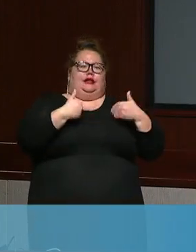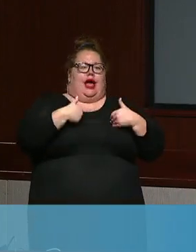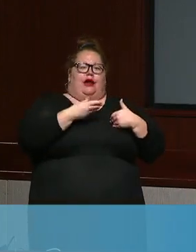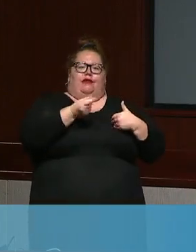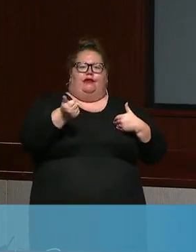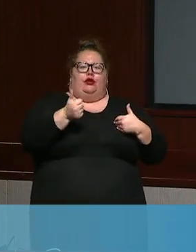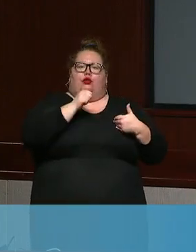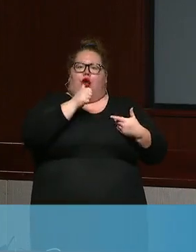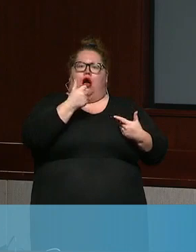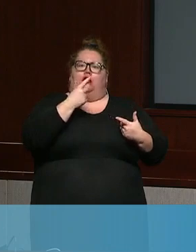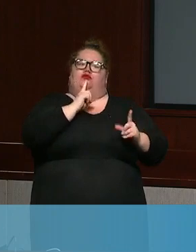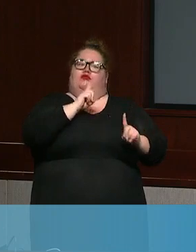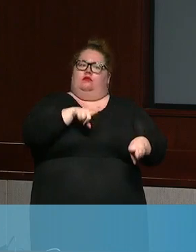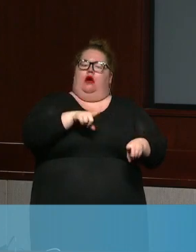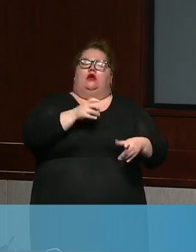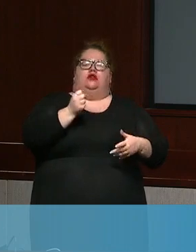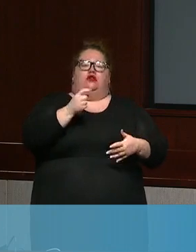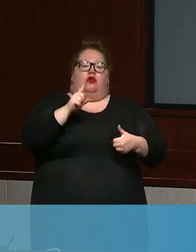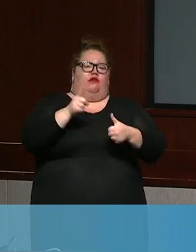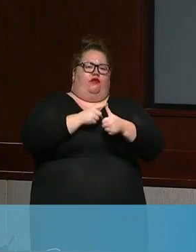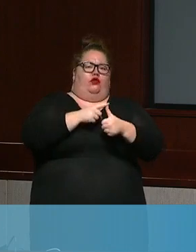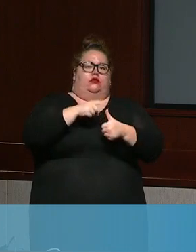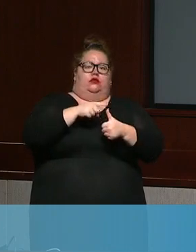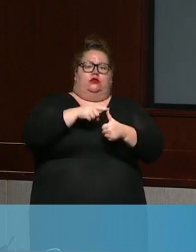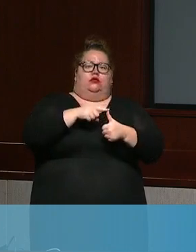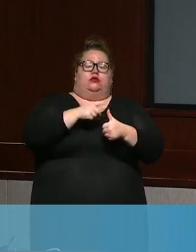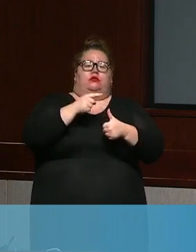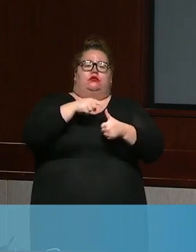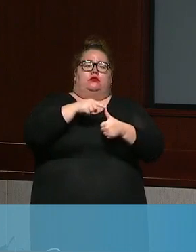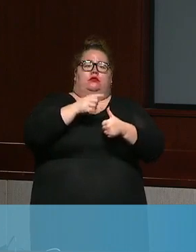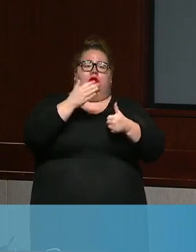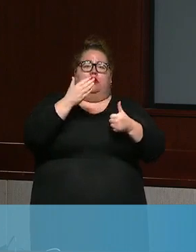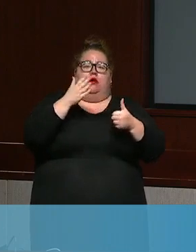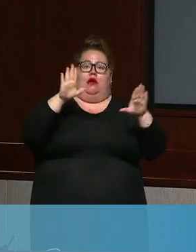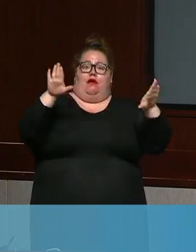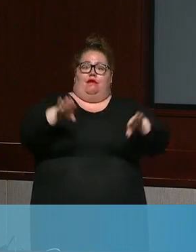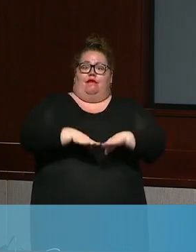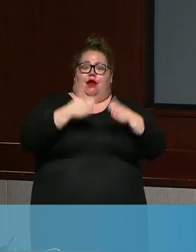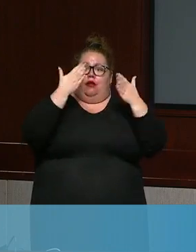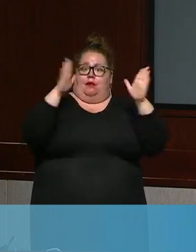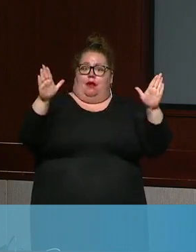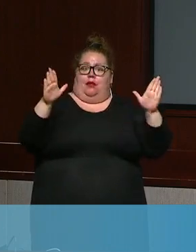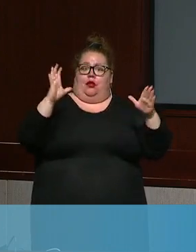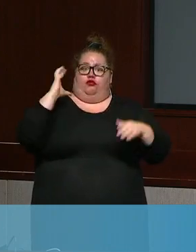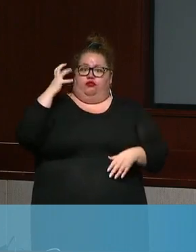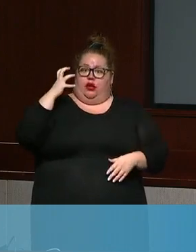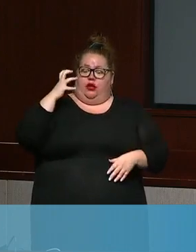to go back through that list quickly. Starting at the top, Valley Public Radio. Carrie, are you on the line?